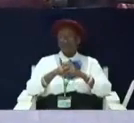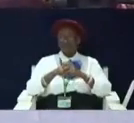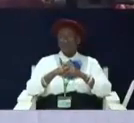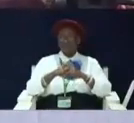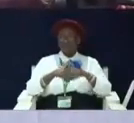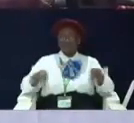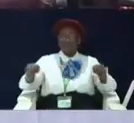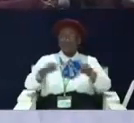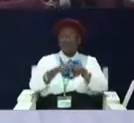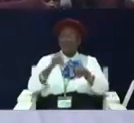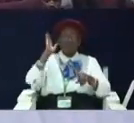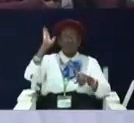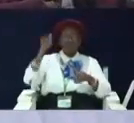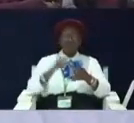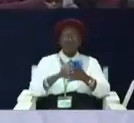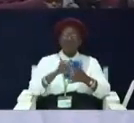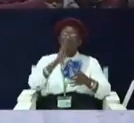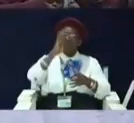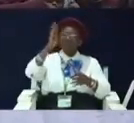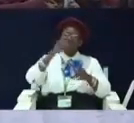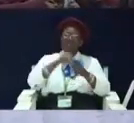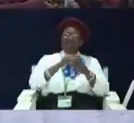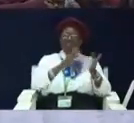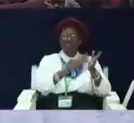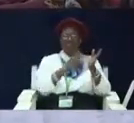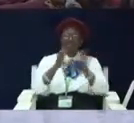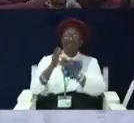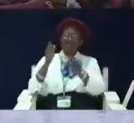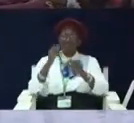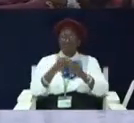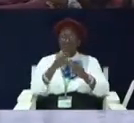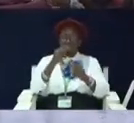So shall it be in Jesus' name. Now